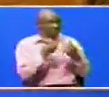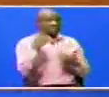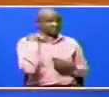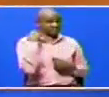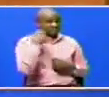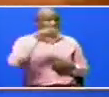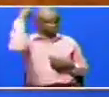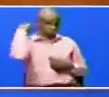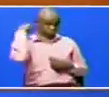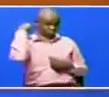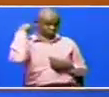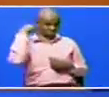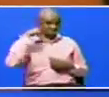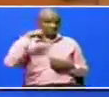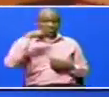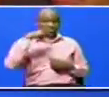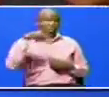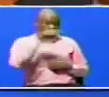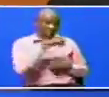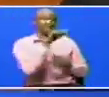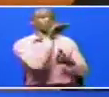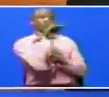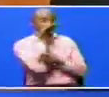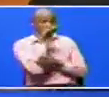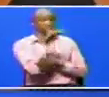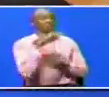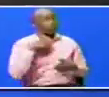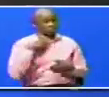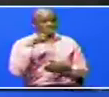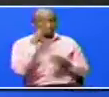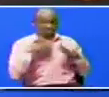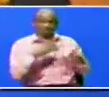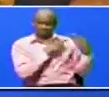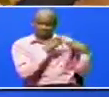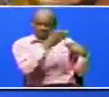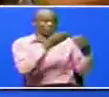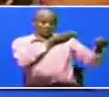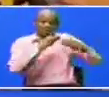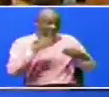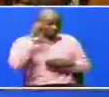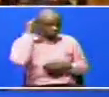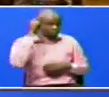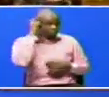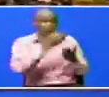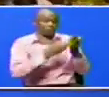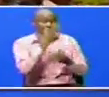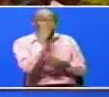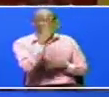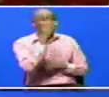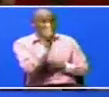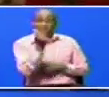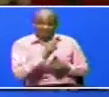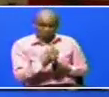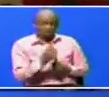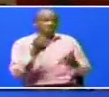that we are requesting for those who returning officers who are not presented to us the original Form 34S, mm-hmm.